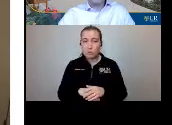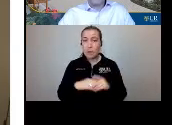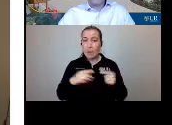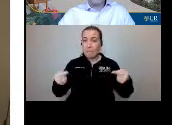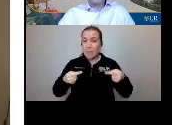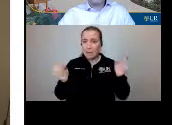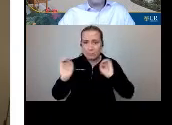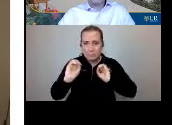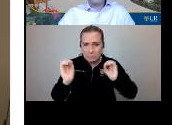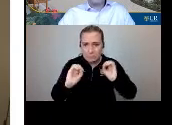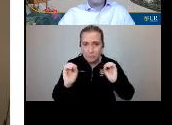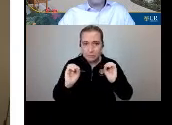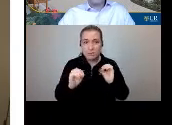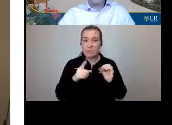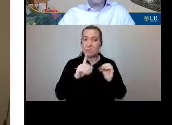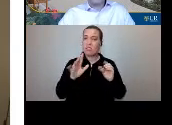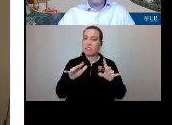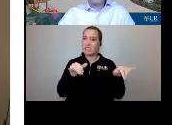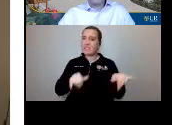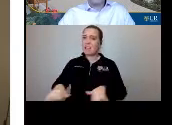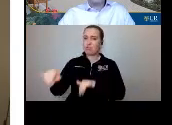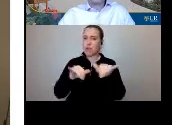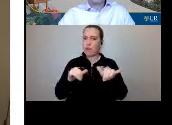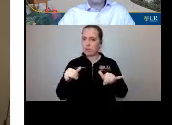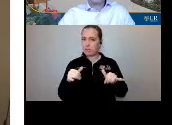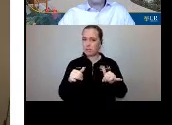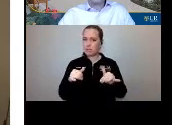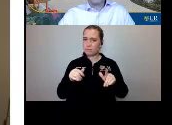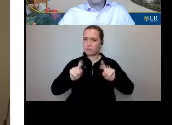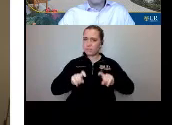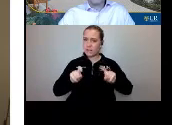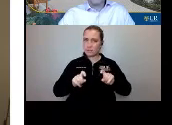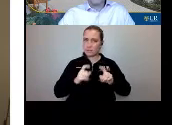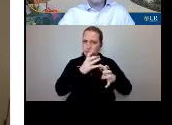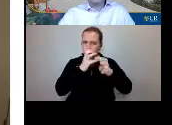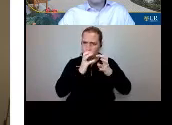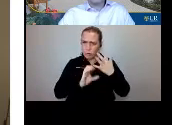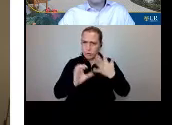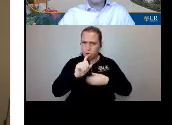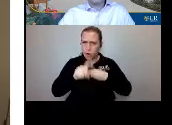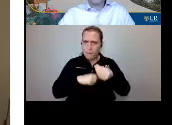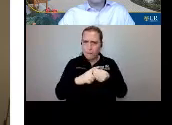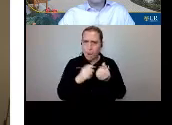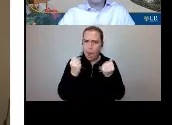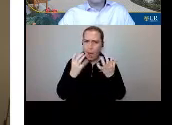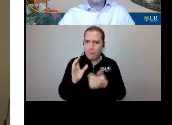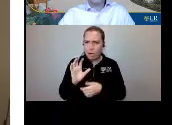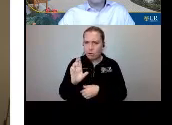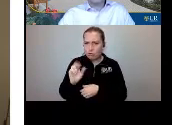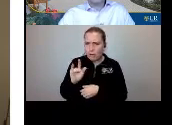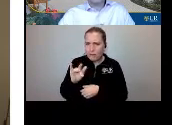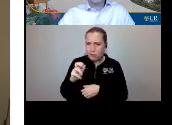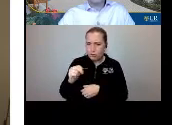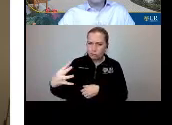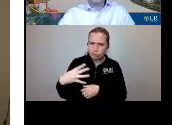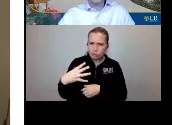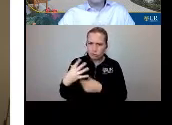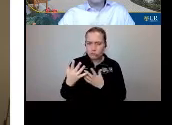very standardized test. We have very rigorous criteria about how much radiation you can expose the patient to,